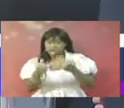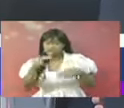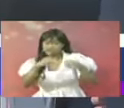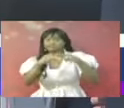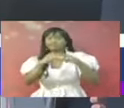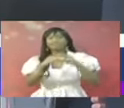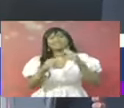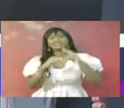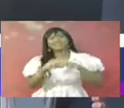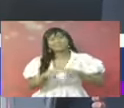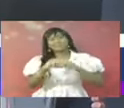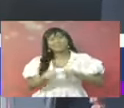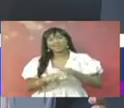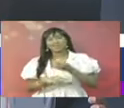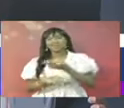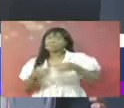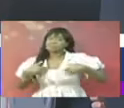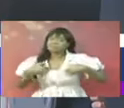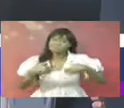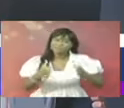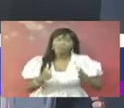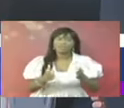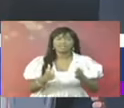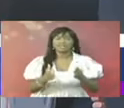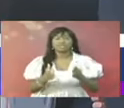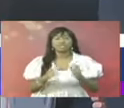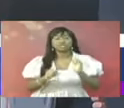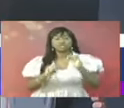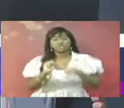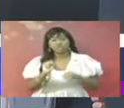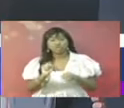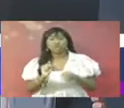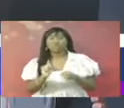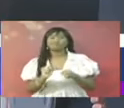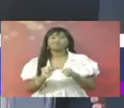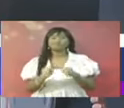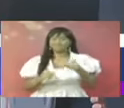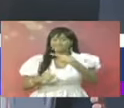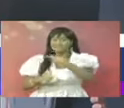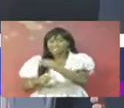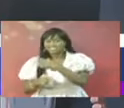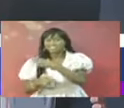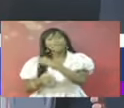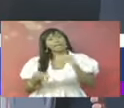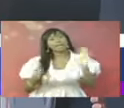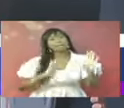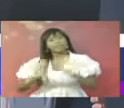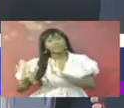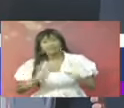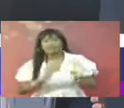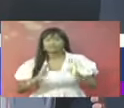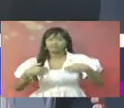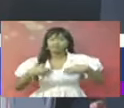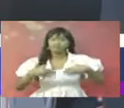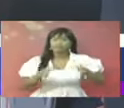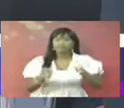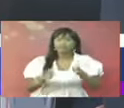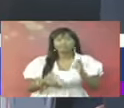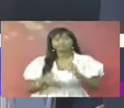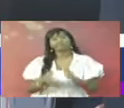not. So beyond the vaccine, the behavior of the population is really going to answer the question that you have